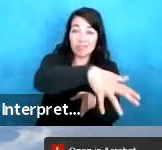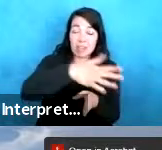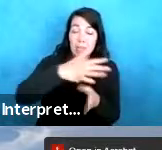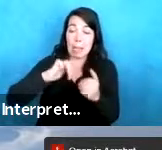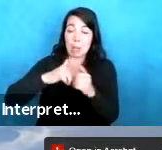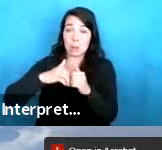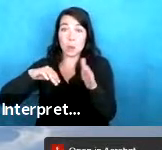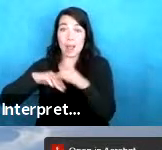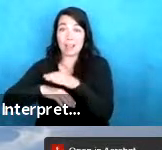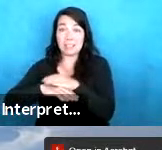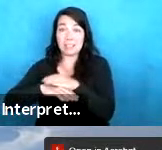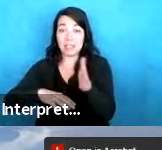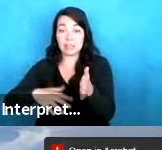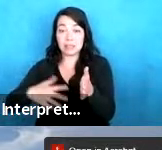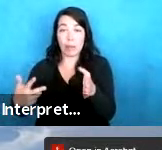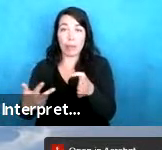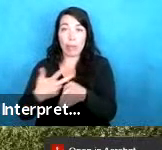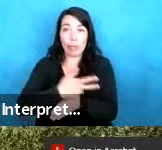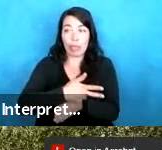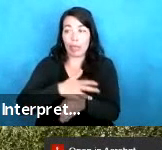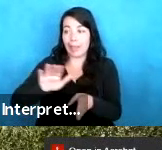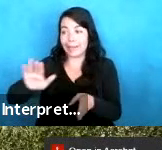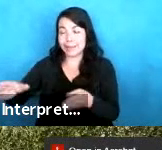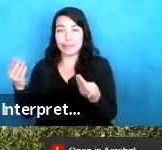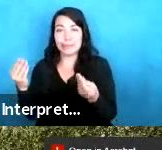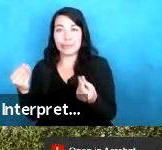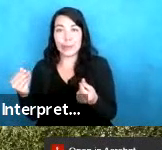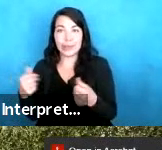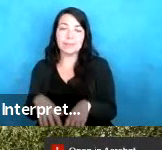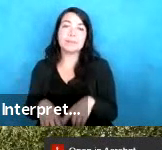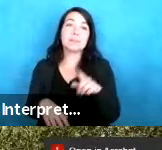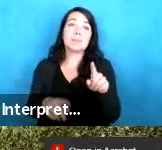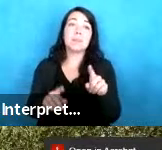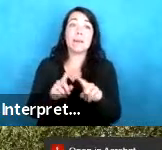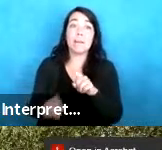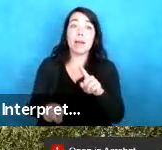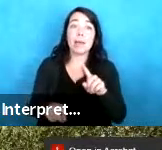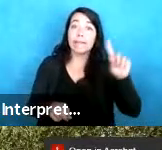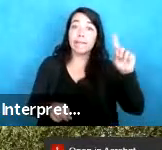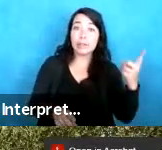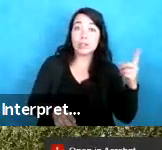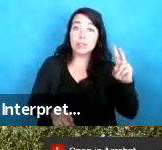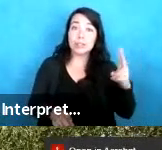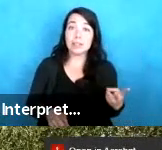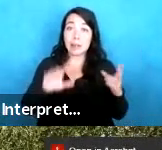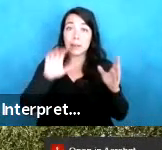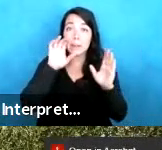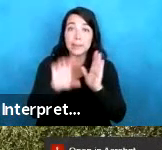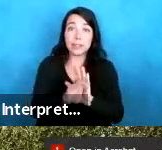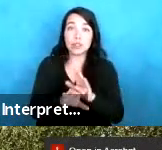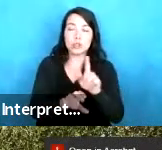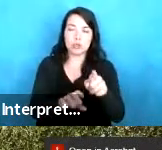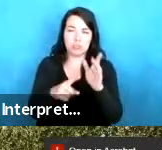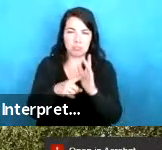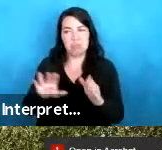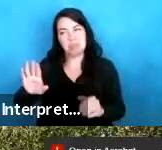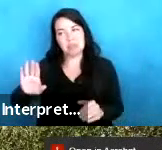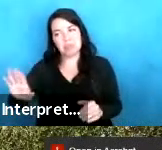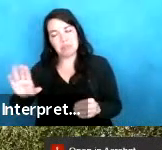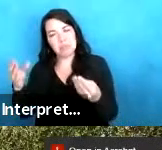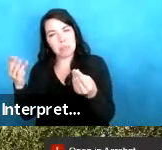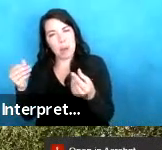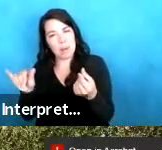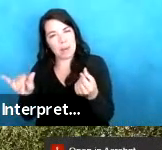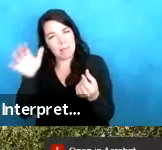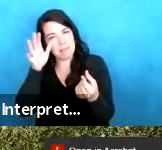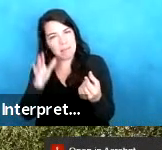to the first two photos, these represent the property as it existed last Thursday when the